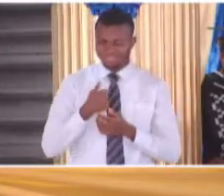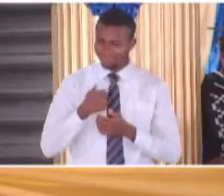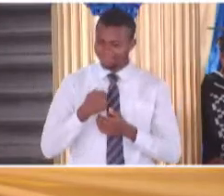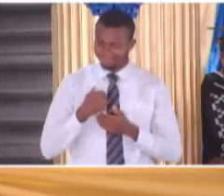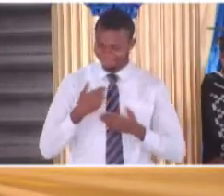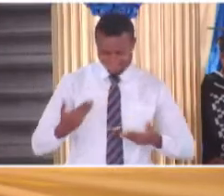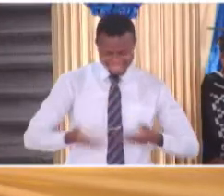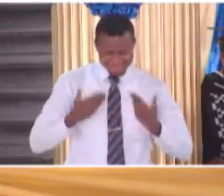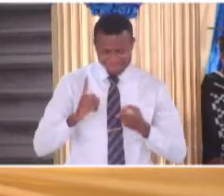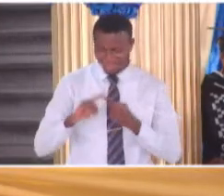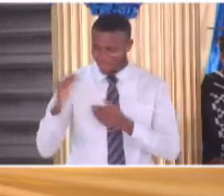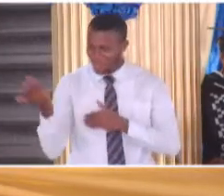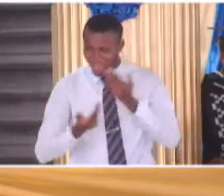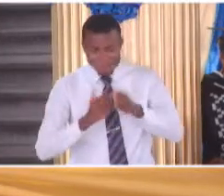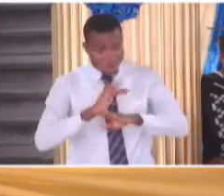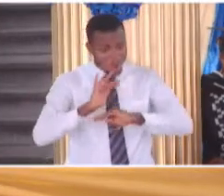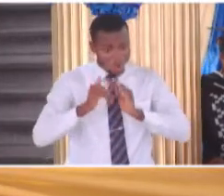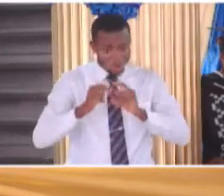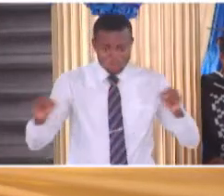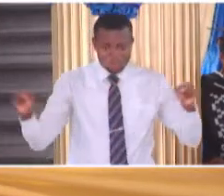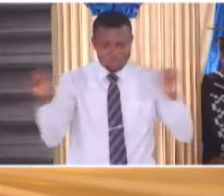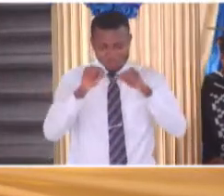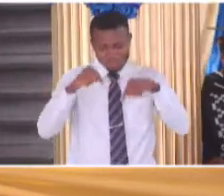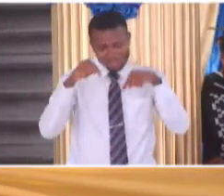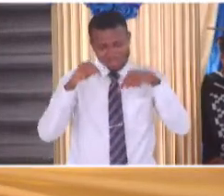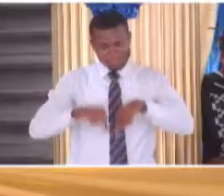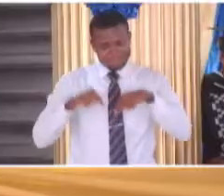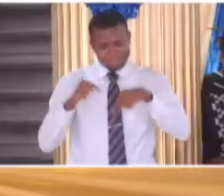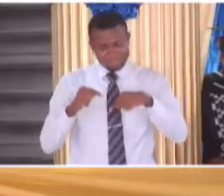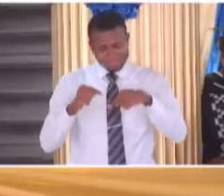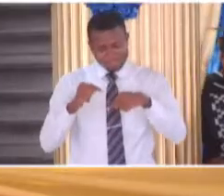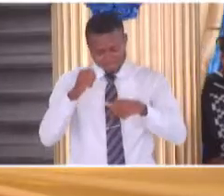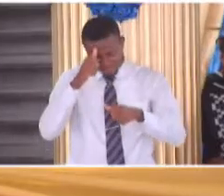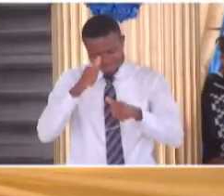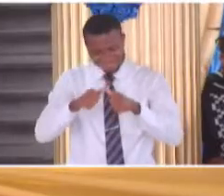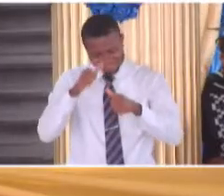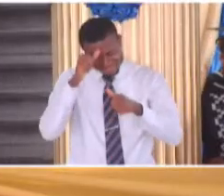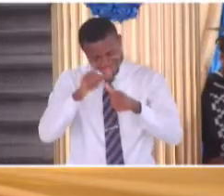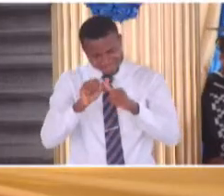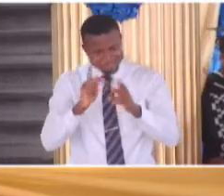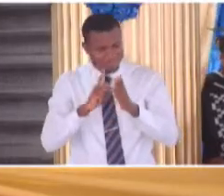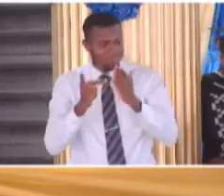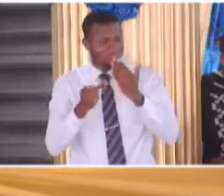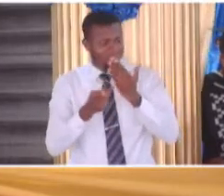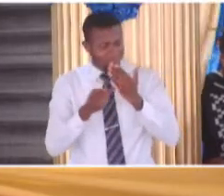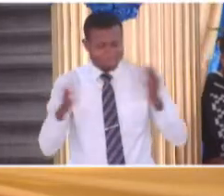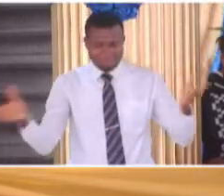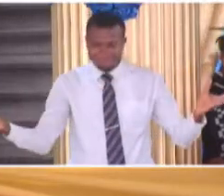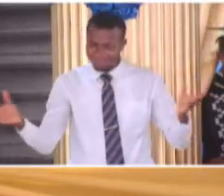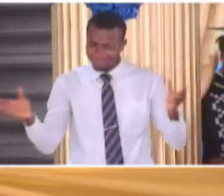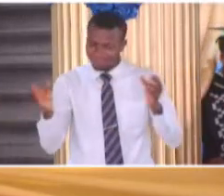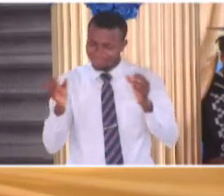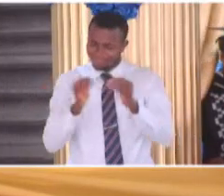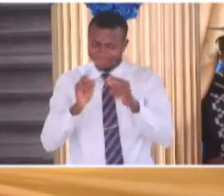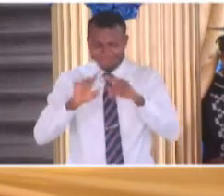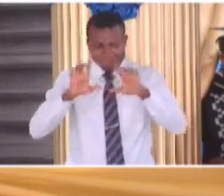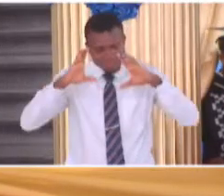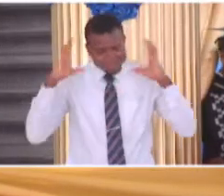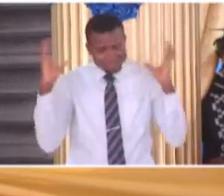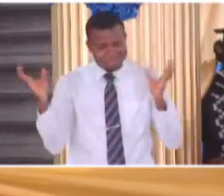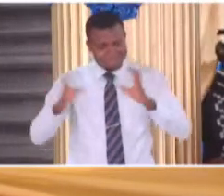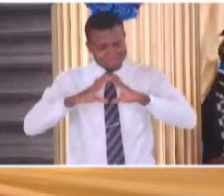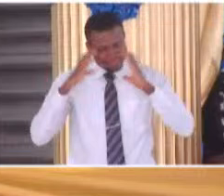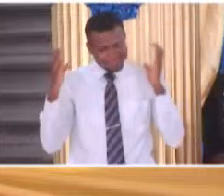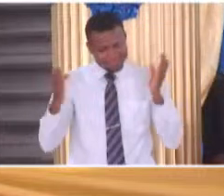to welcome you all to this momentous occasion as we gather to celebrate the